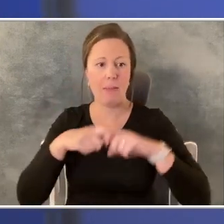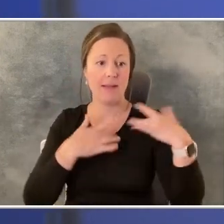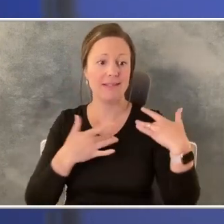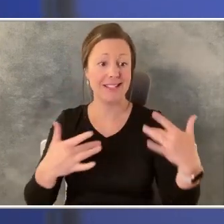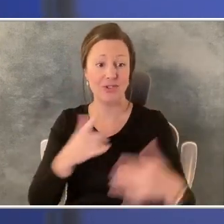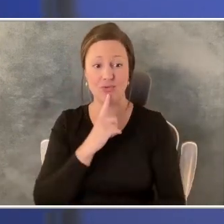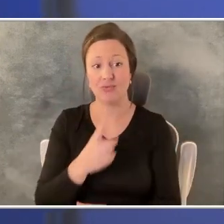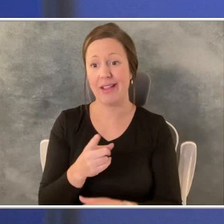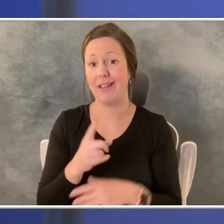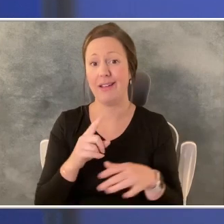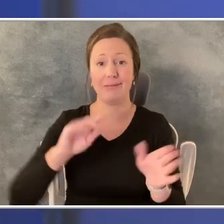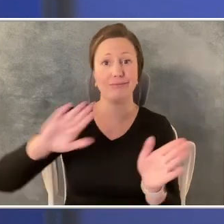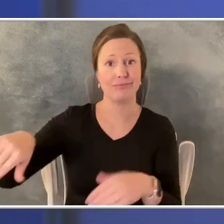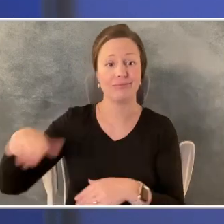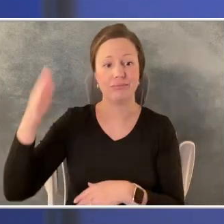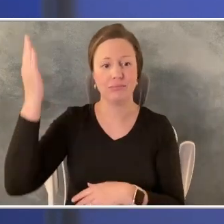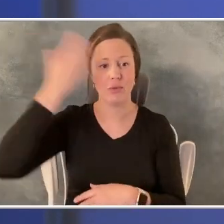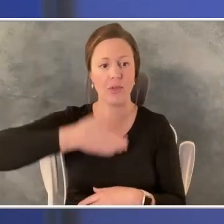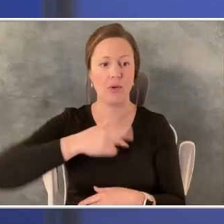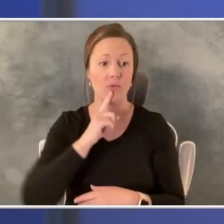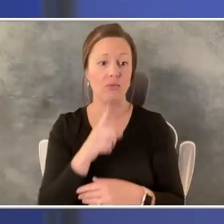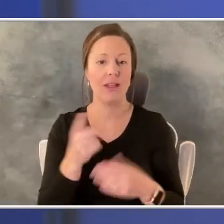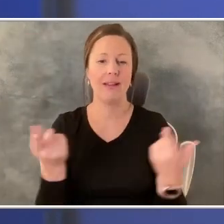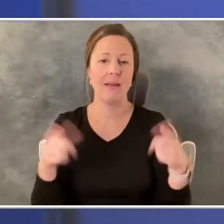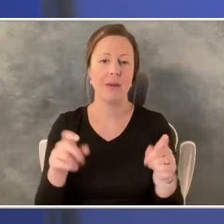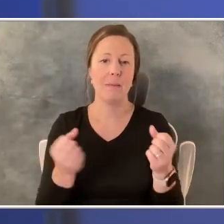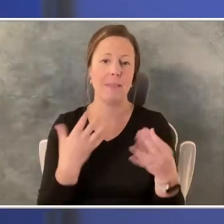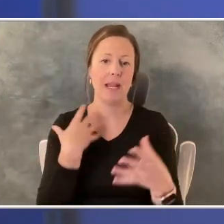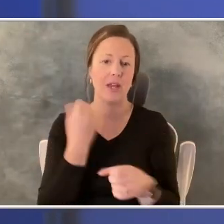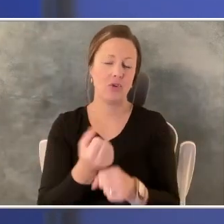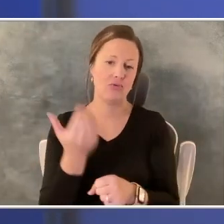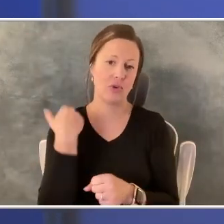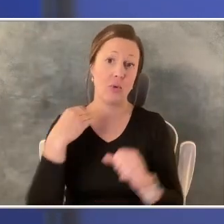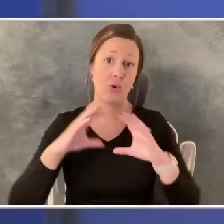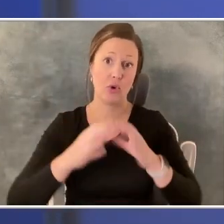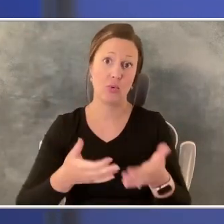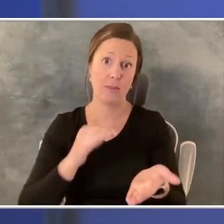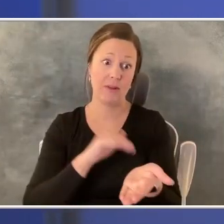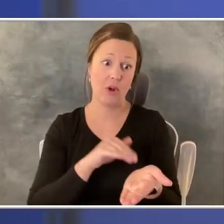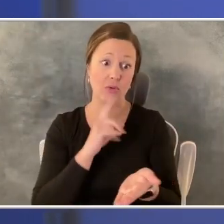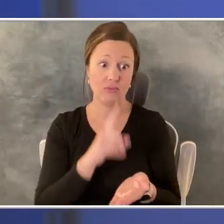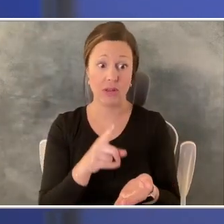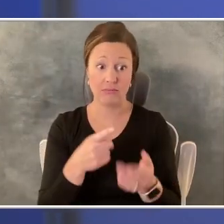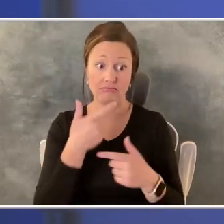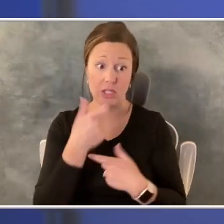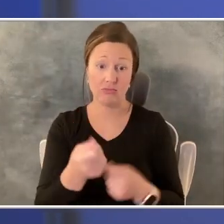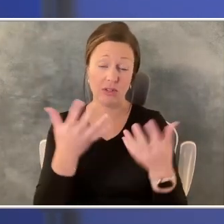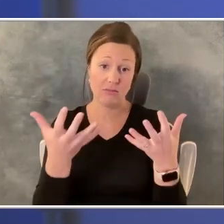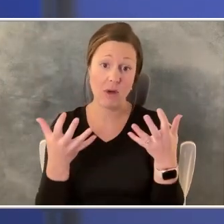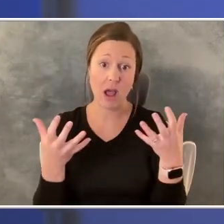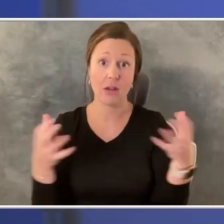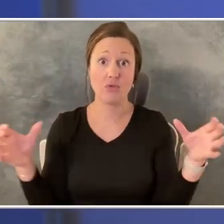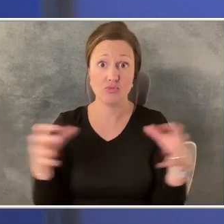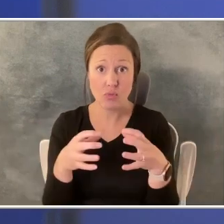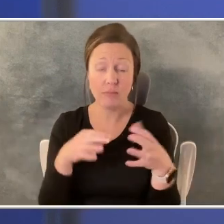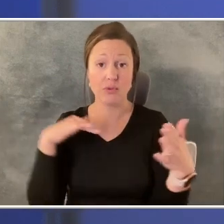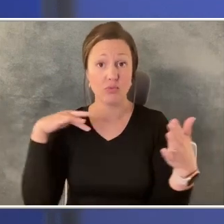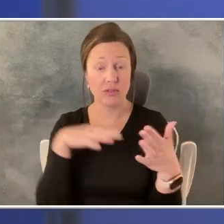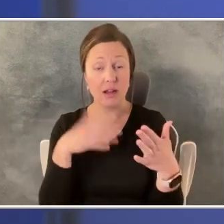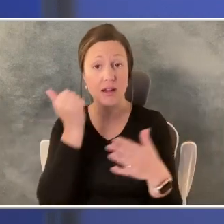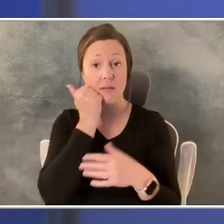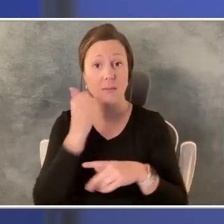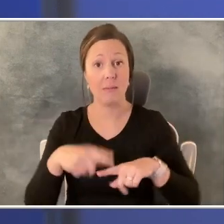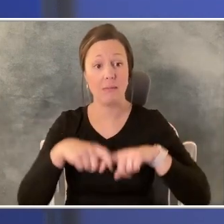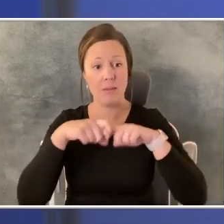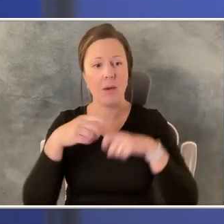was done decades ago of a group of clinicians who were interested in just forming a society around the study of menopause. And in the last